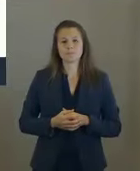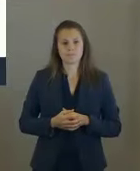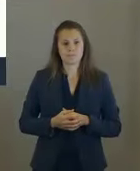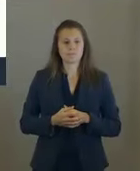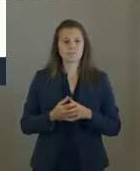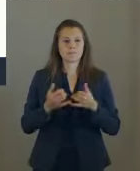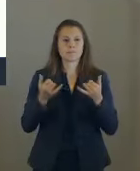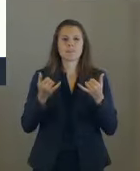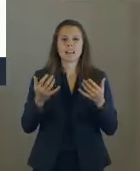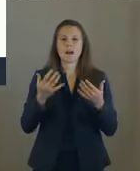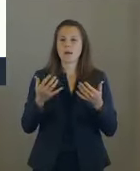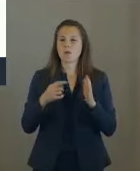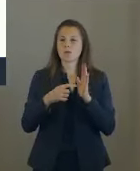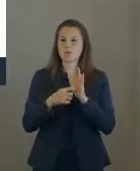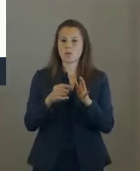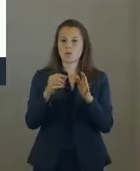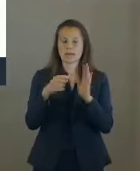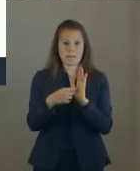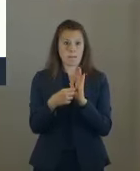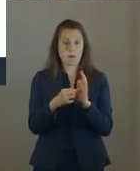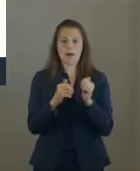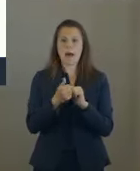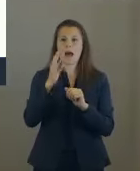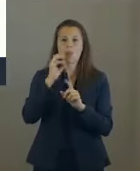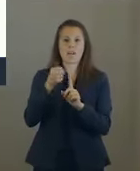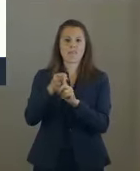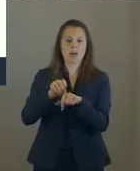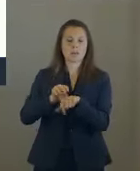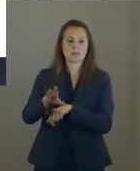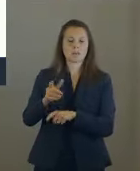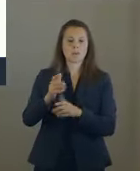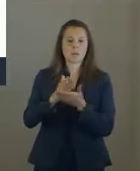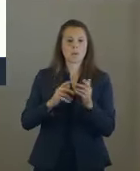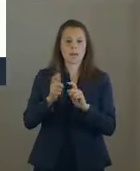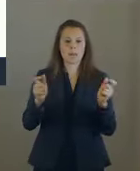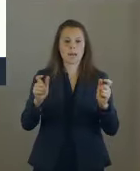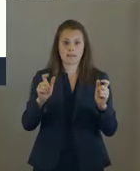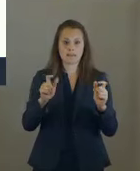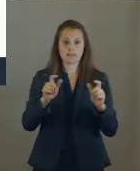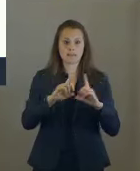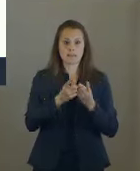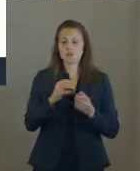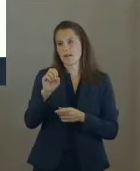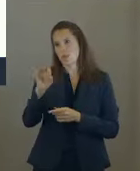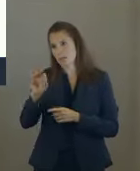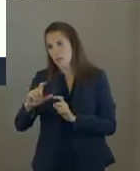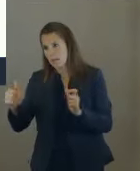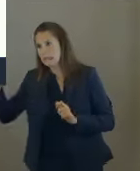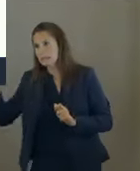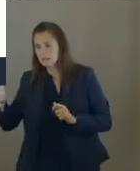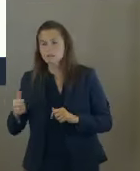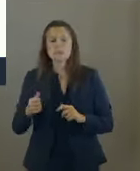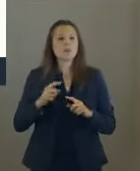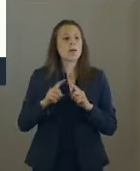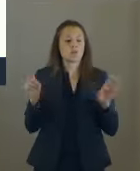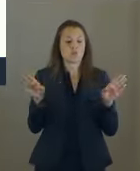So I wanted to give you an example of how this is going to affect some of our larger divisions. Enforcement is our largest division. When you're looking